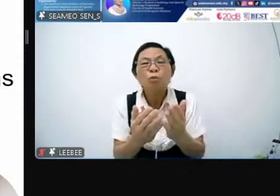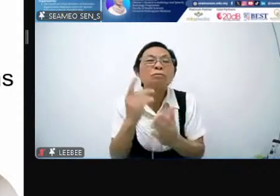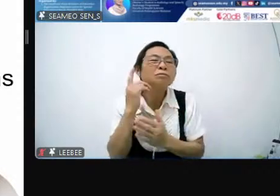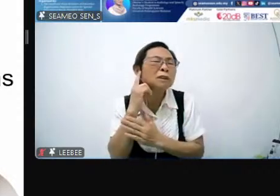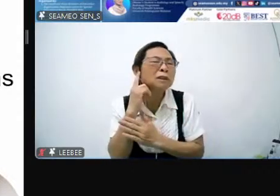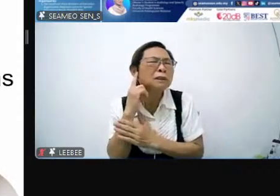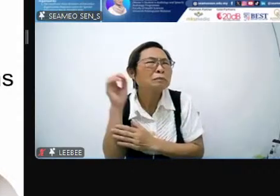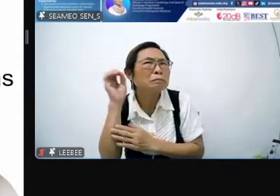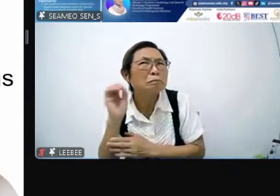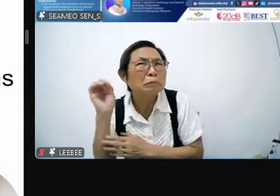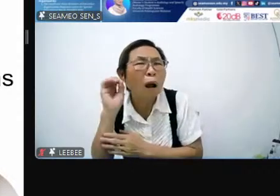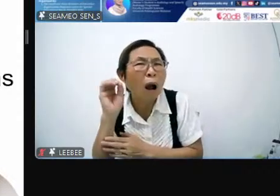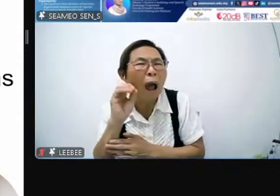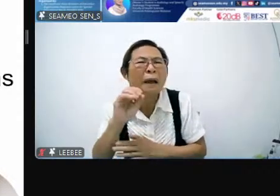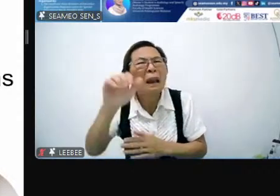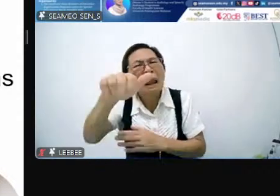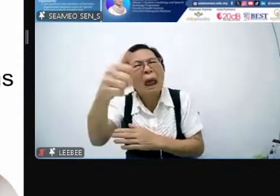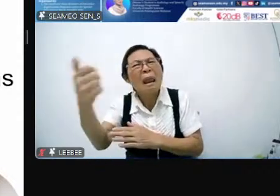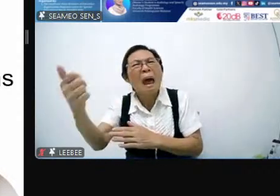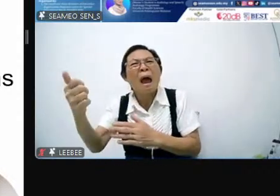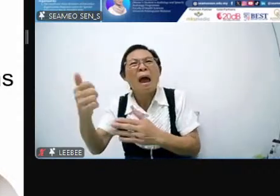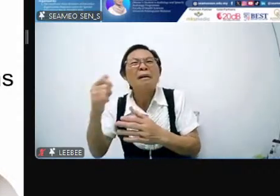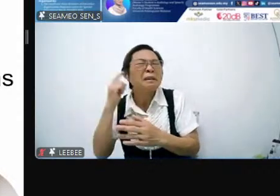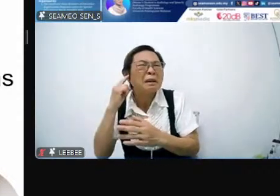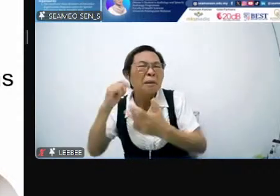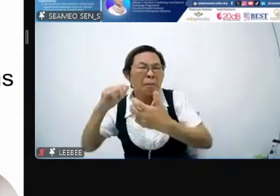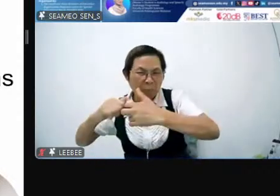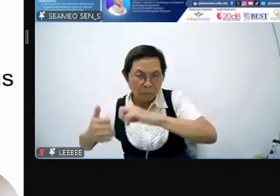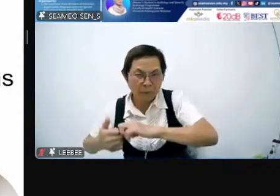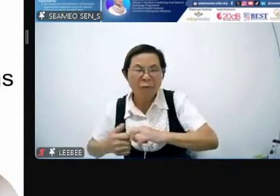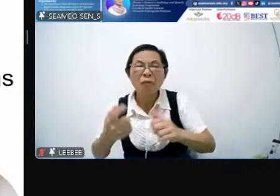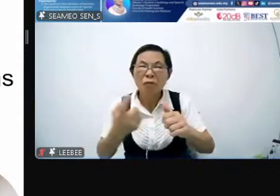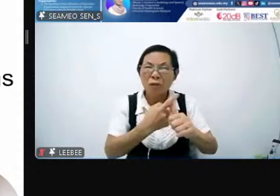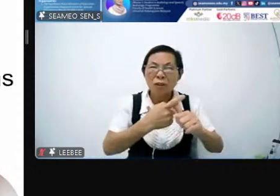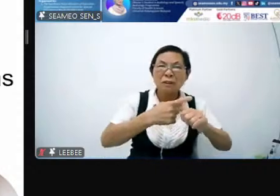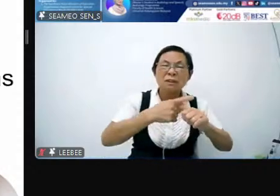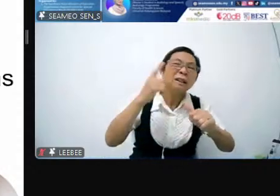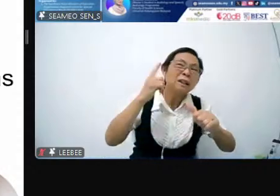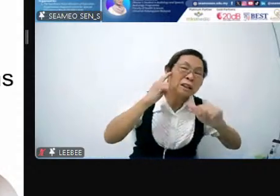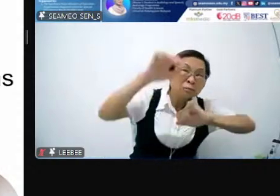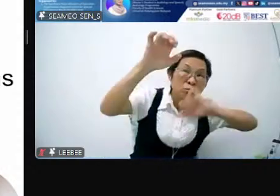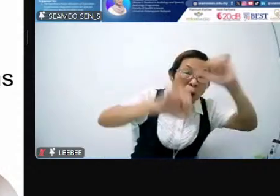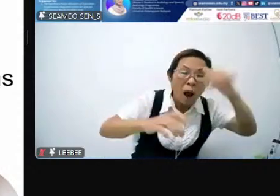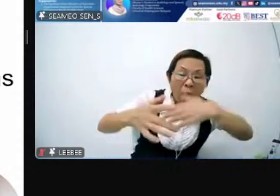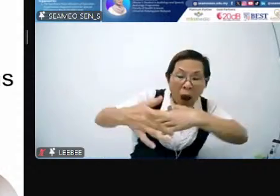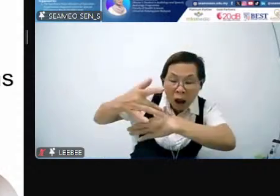challenges. So first of all, hearing assessment and early identification,